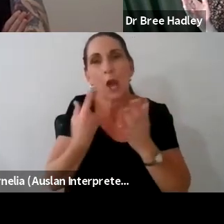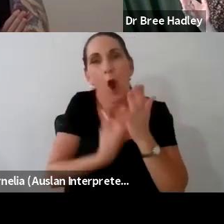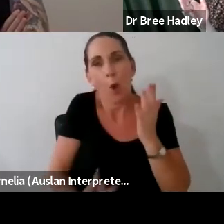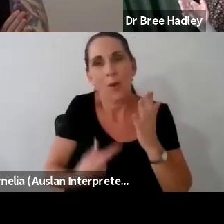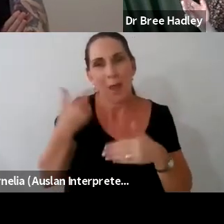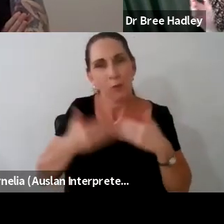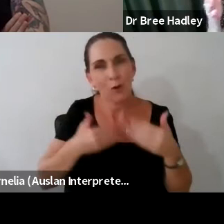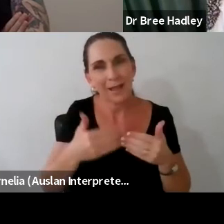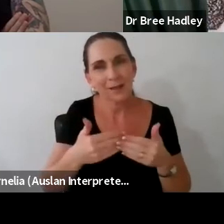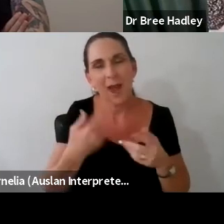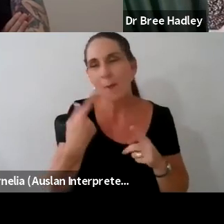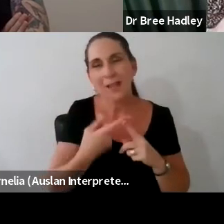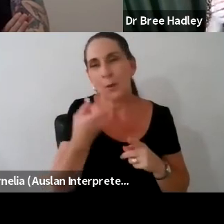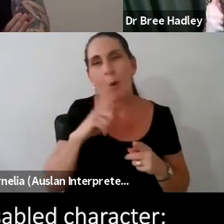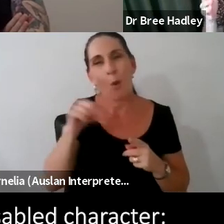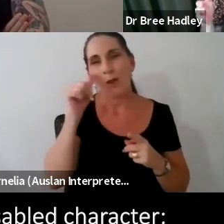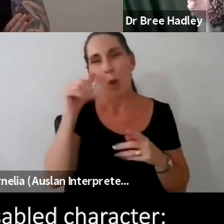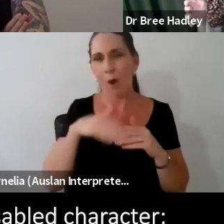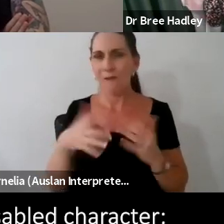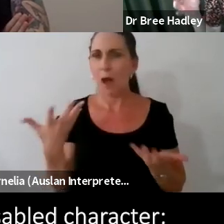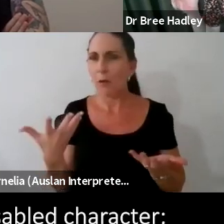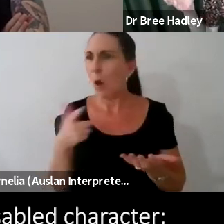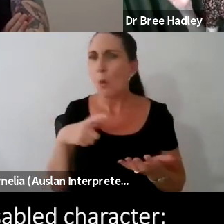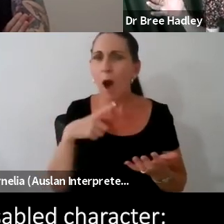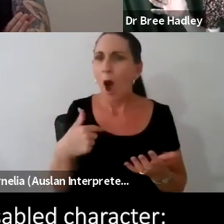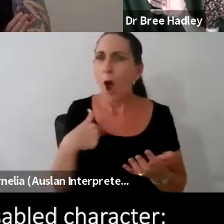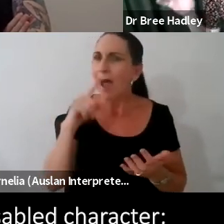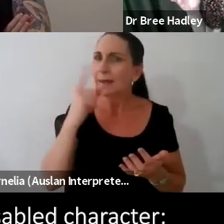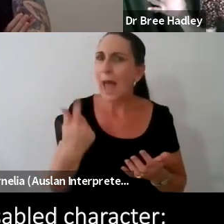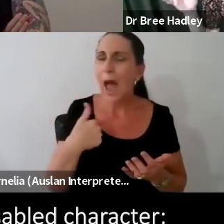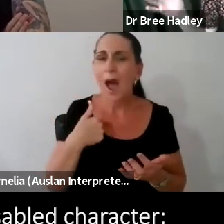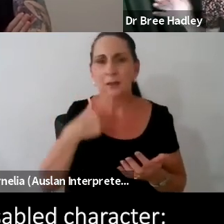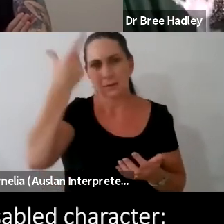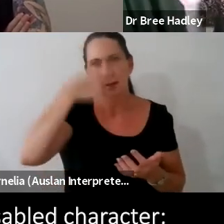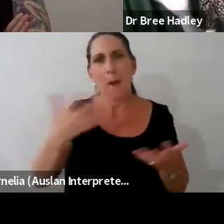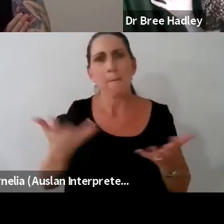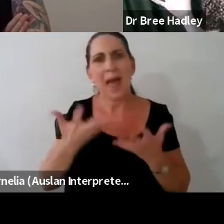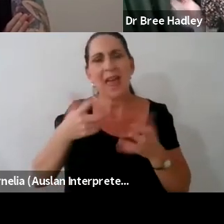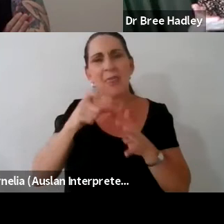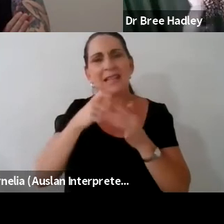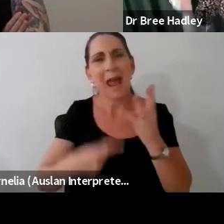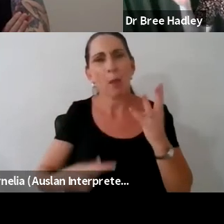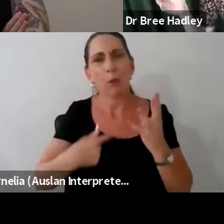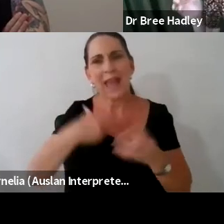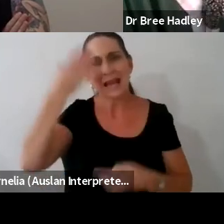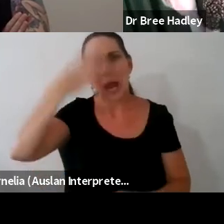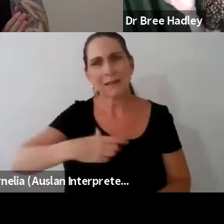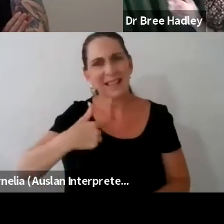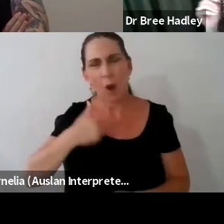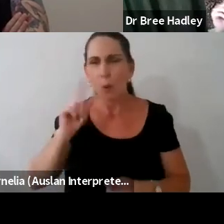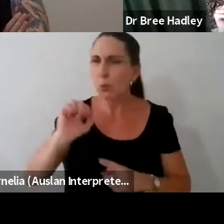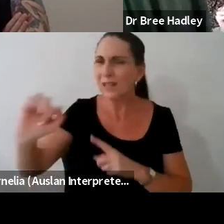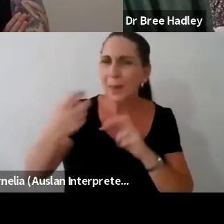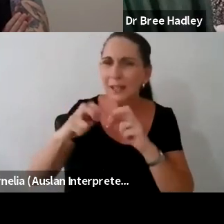we all know the one of, why can I not play the disabled character? What's your issue? I'm an actor, is another